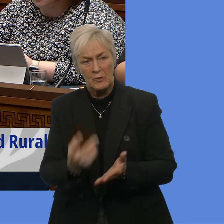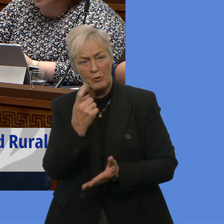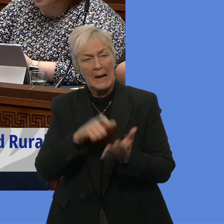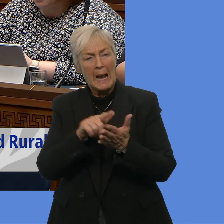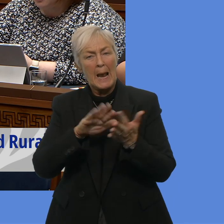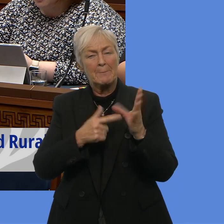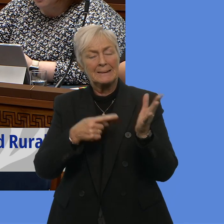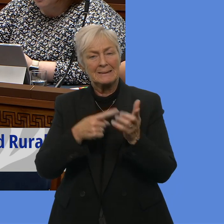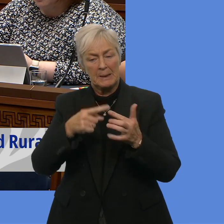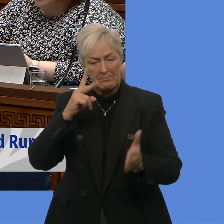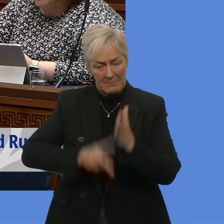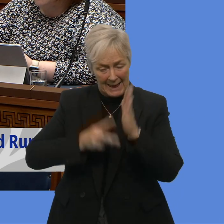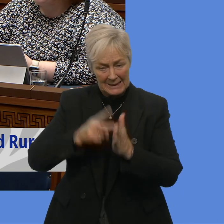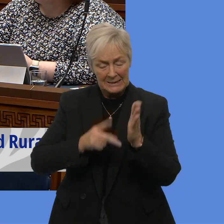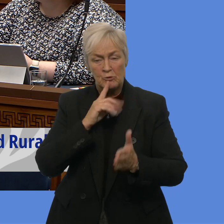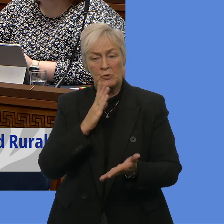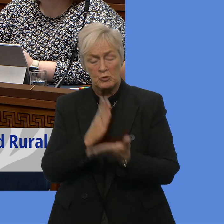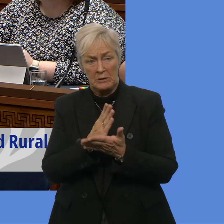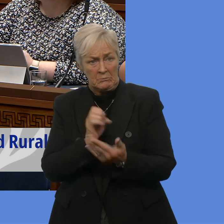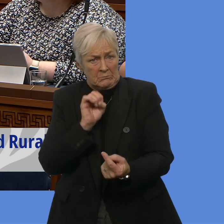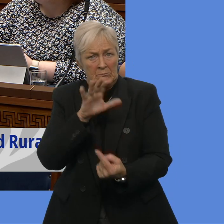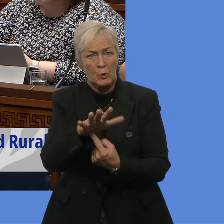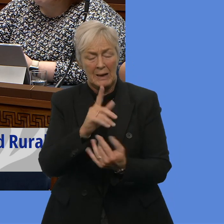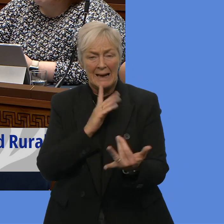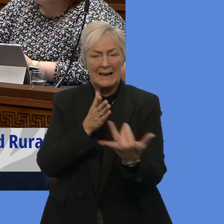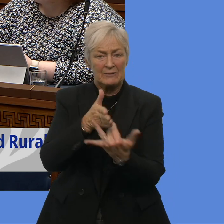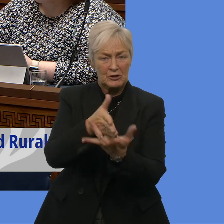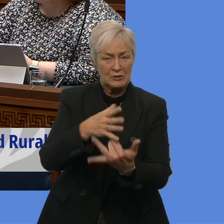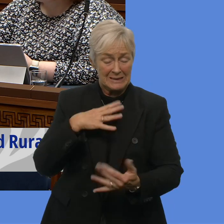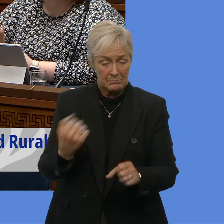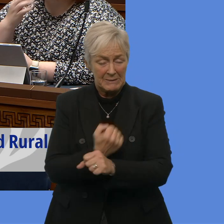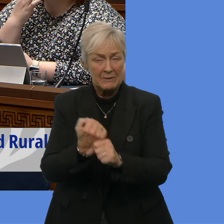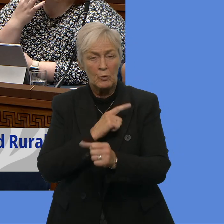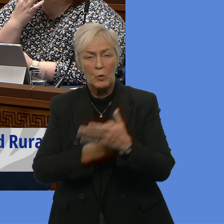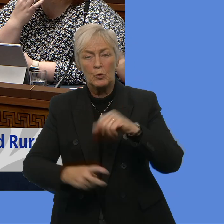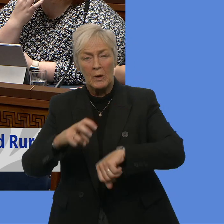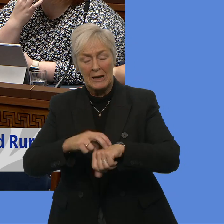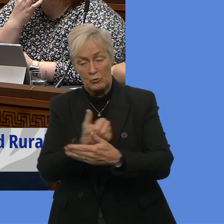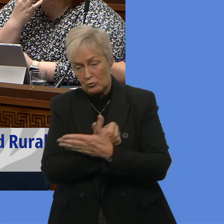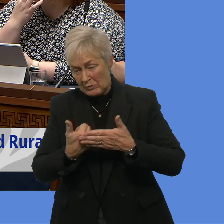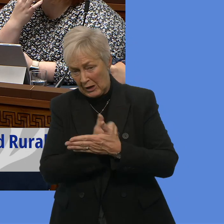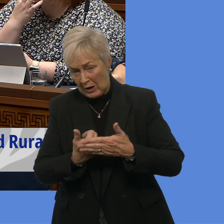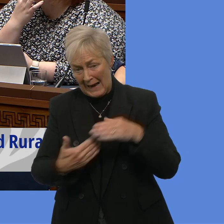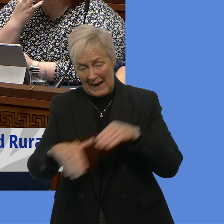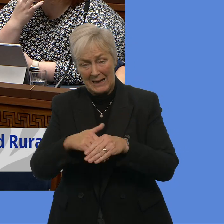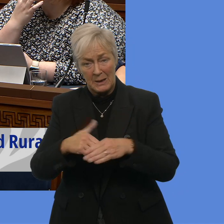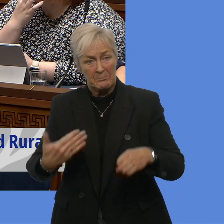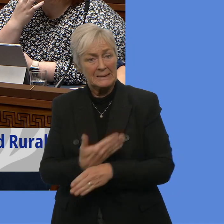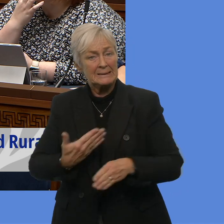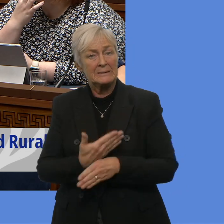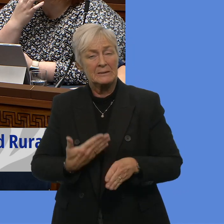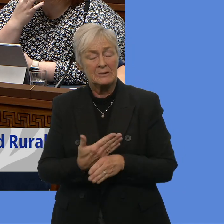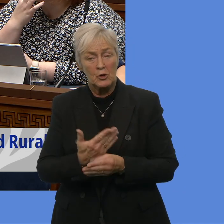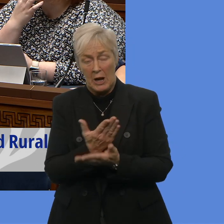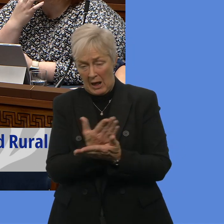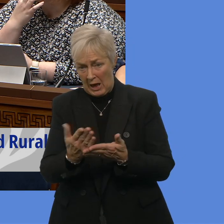plan. These are absolutely critical interventions that we need to make for Northern Ireland. I engage regularly with businesses, and they're very clearly on the